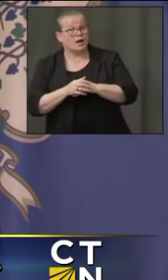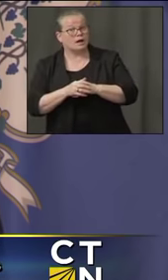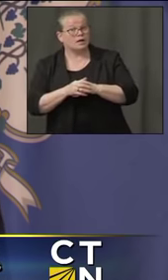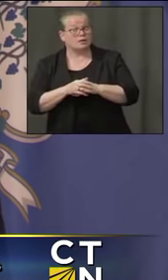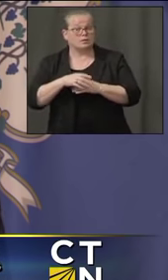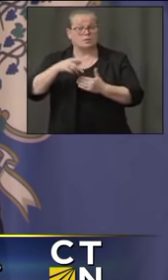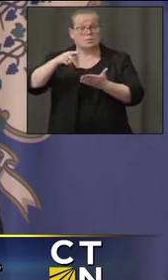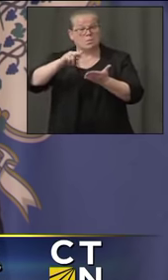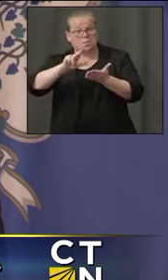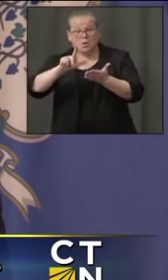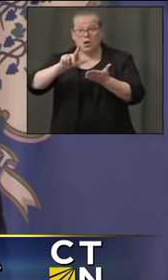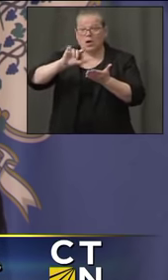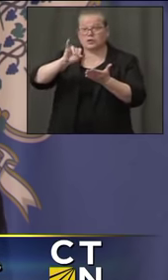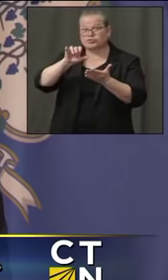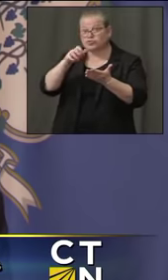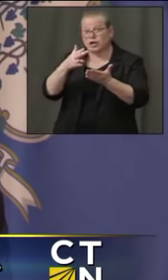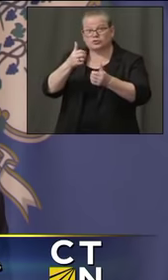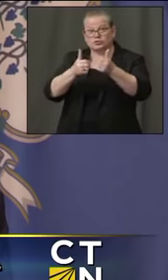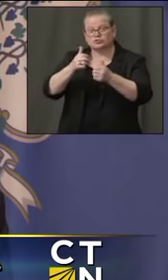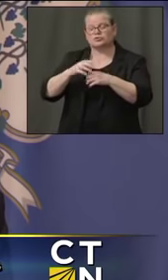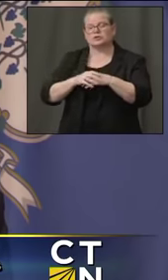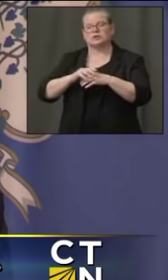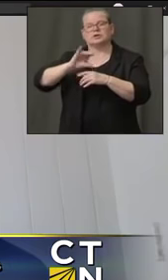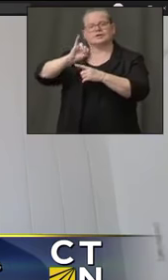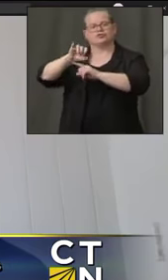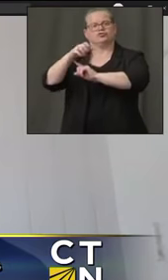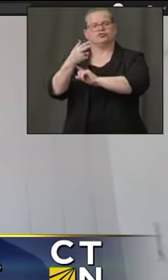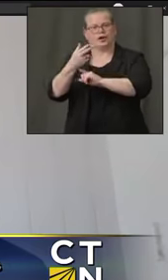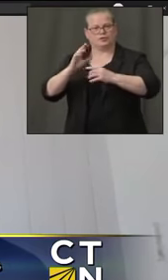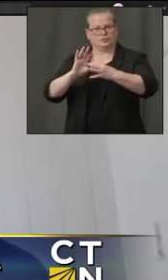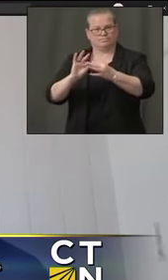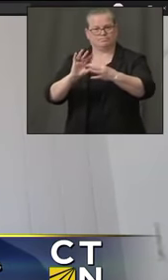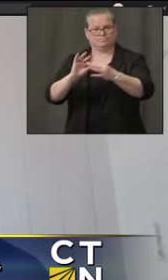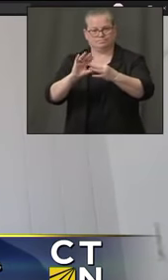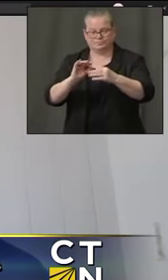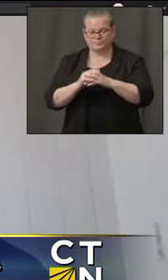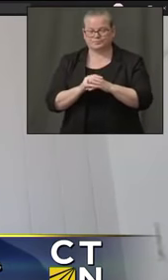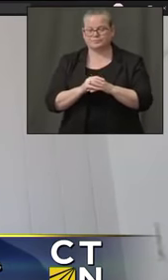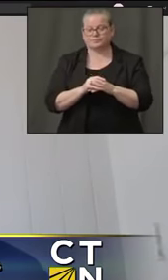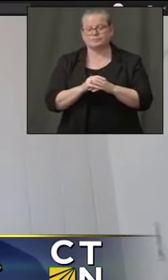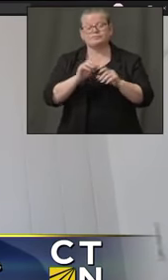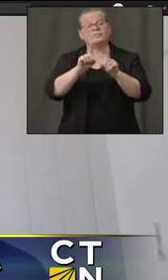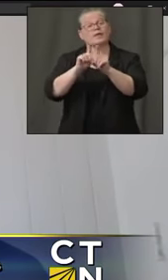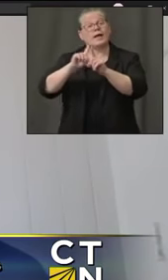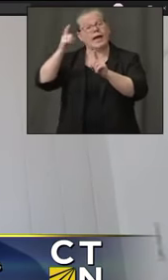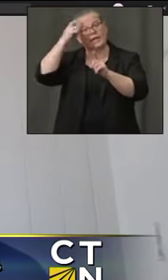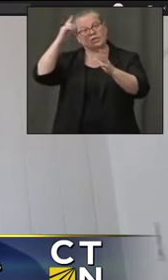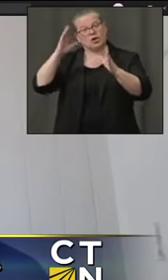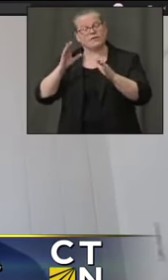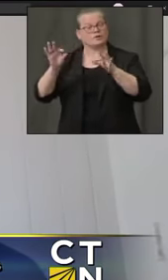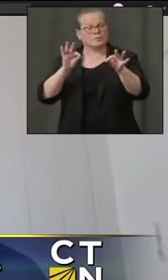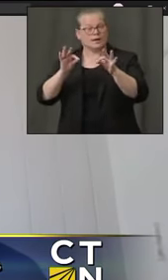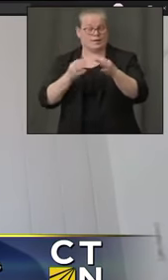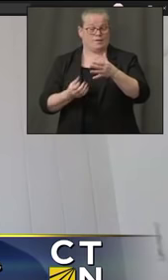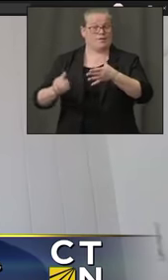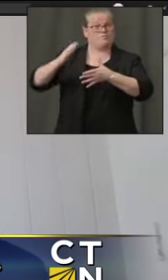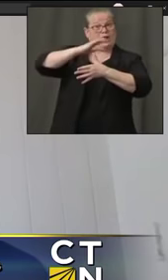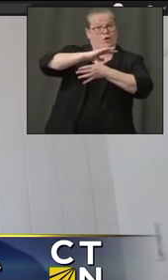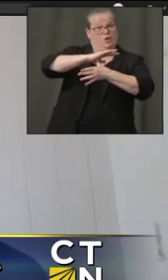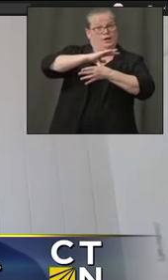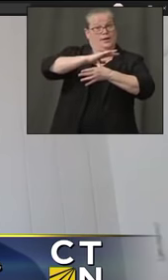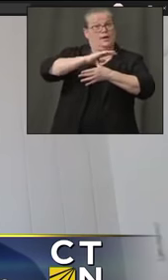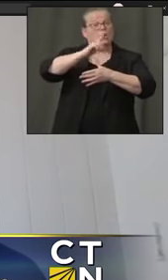vulnerables? Right. So our testing strategy, as the governor described, is, first priority, as it has been, is anyone who has